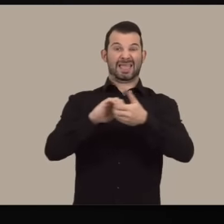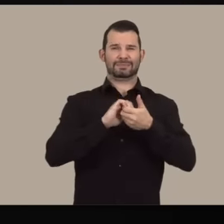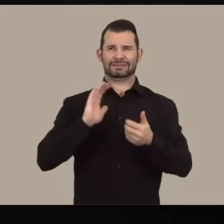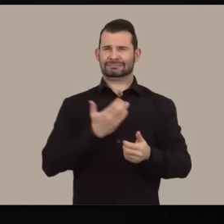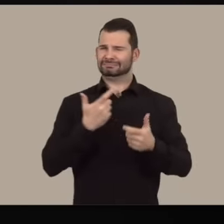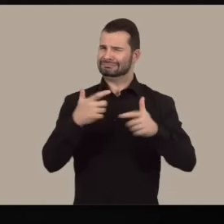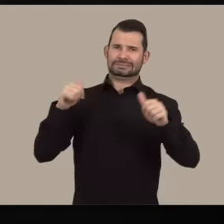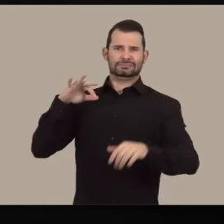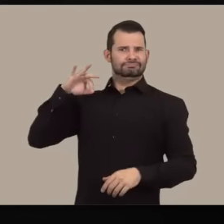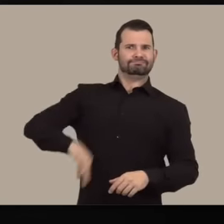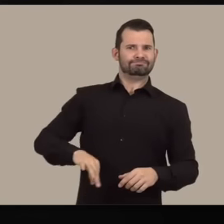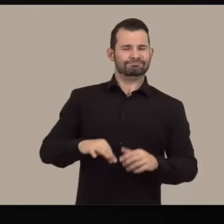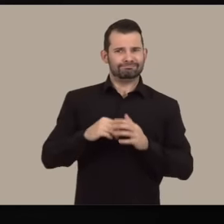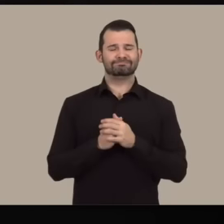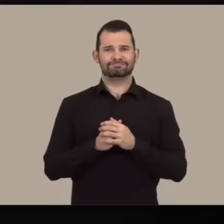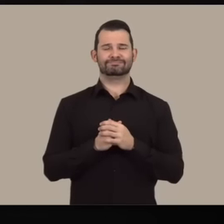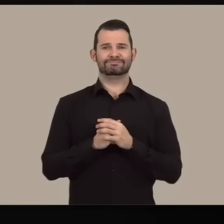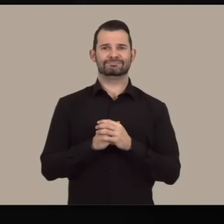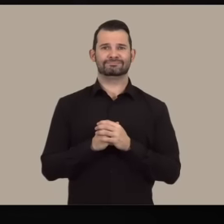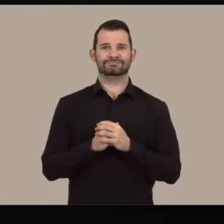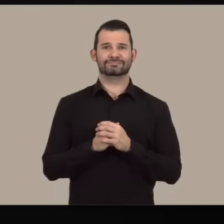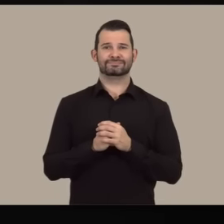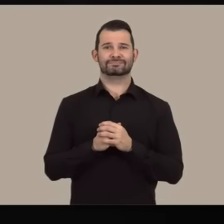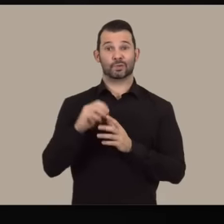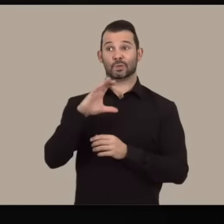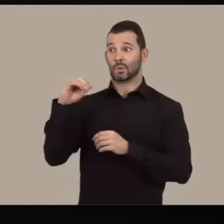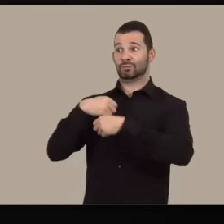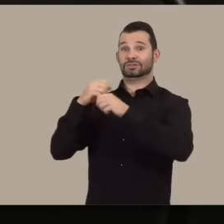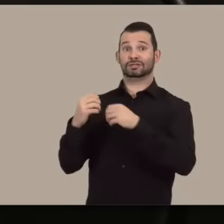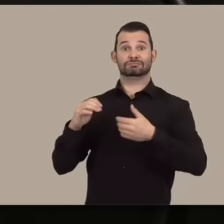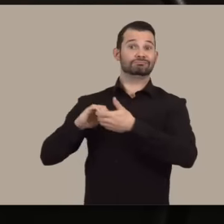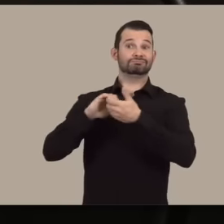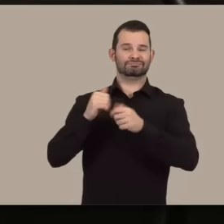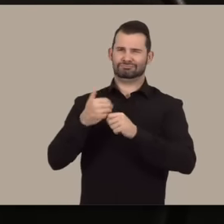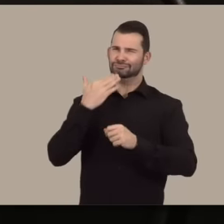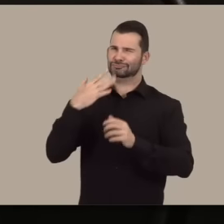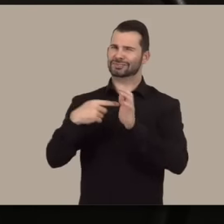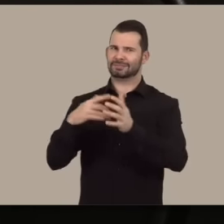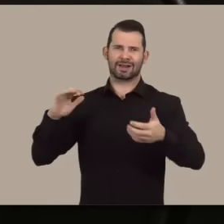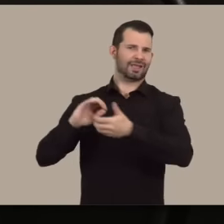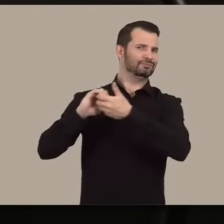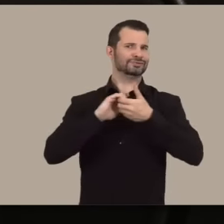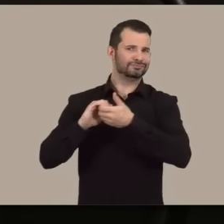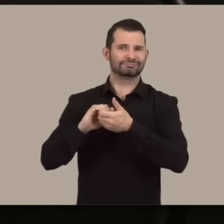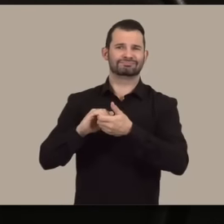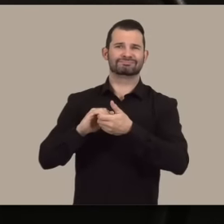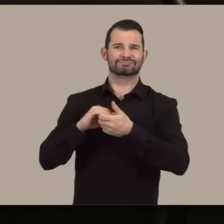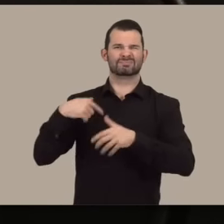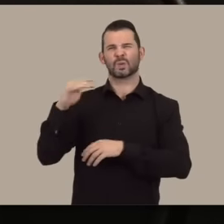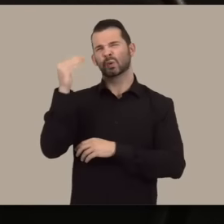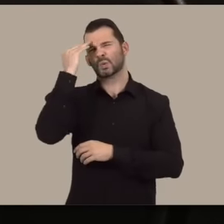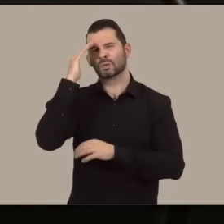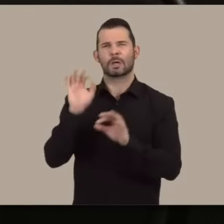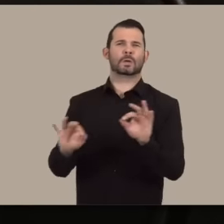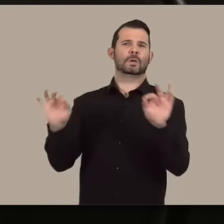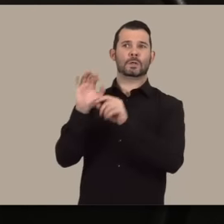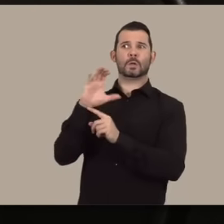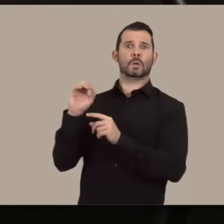together because collaboration is our greatest asset. And co-productions are a great example of